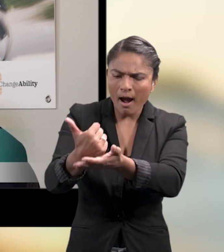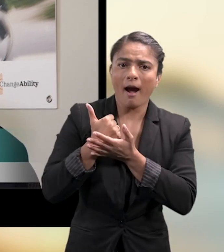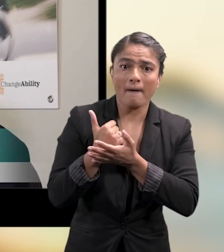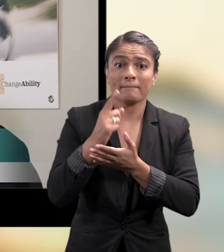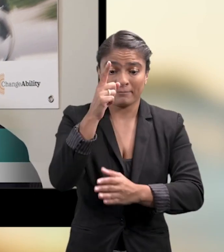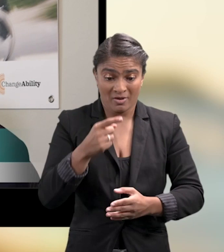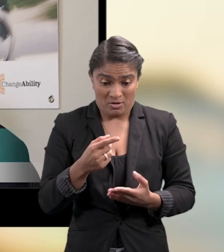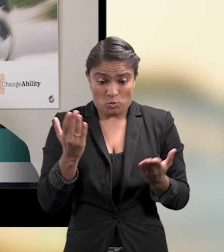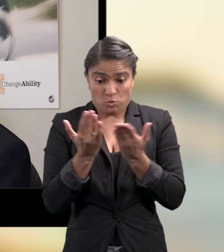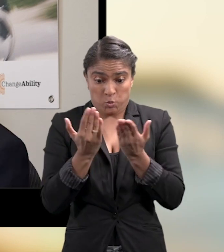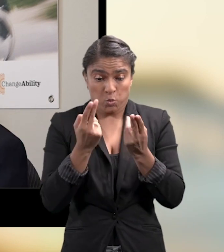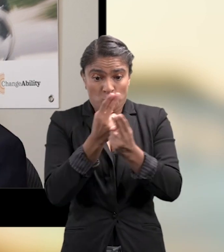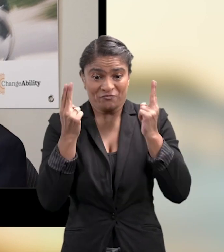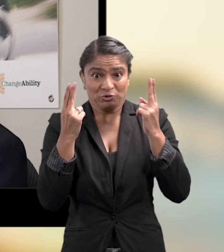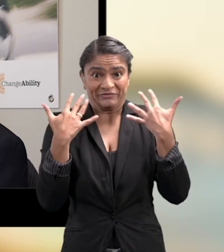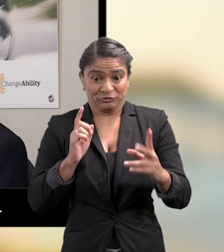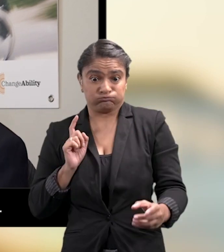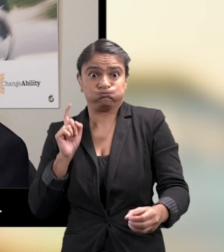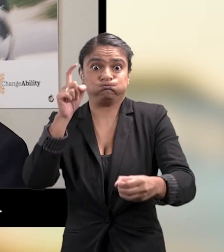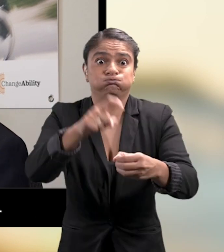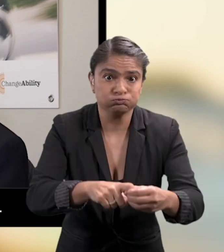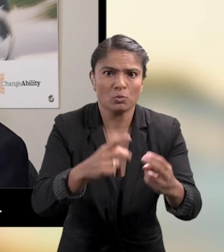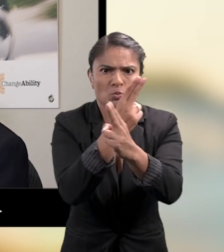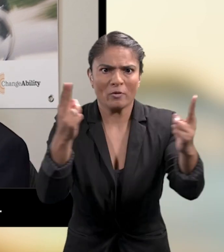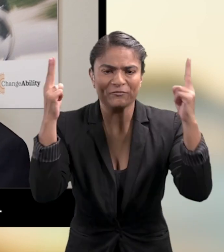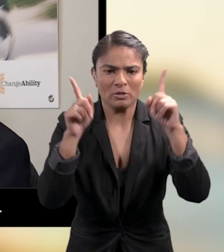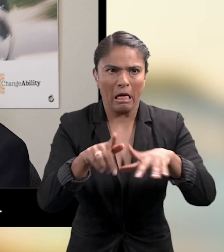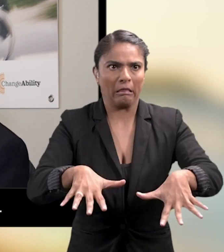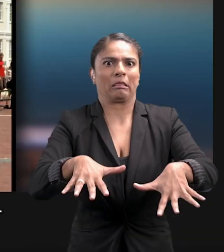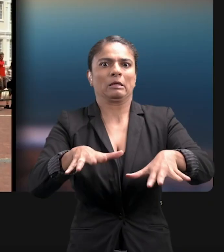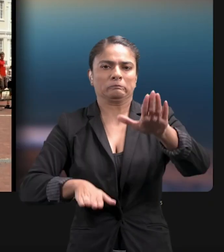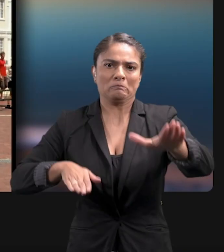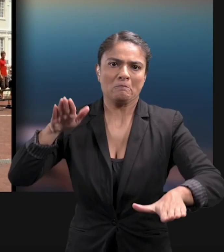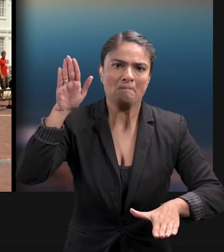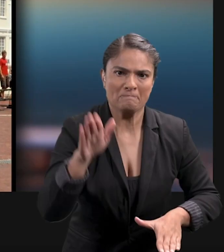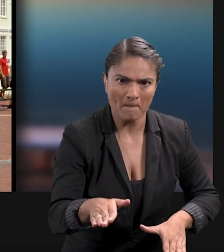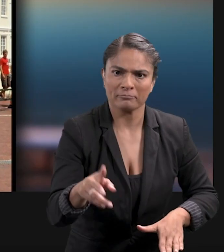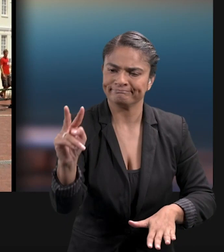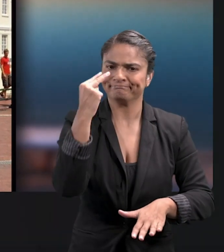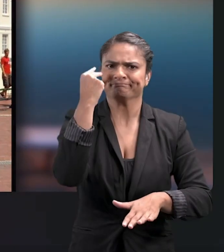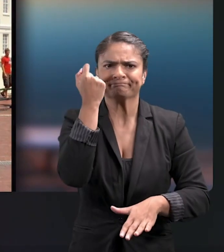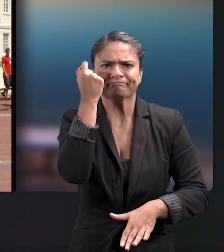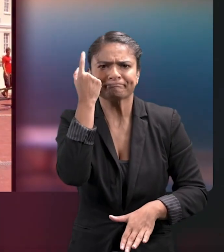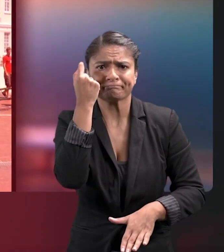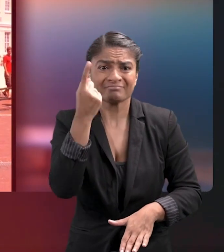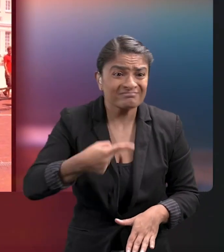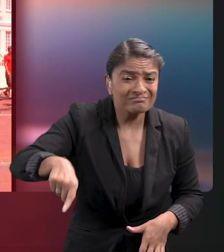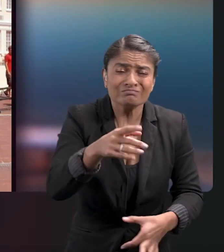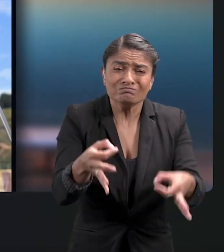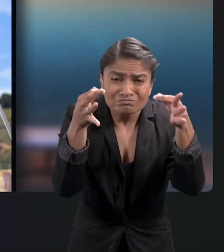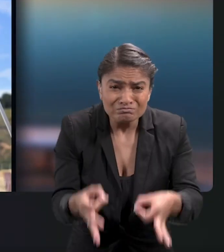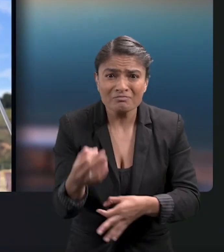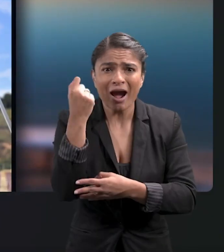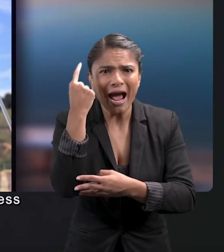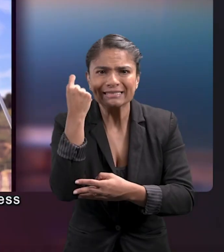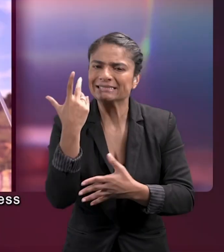think that at university it's also quite a big leap. I mean, having a disability, it's really part of you. So, and it's a part of you that, as I said, not many people